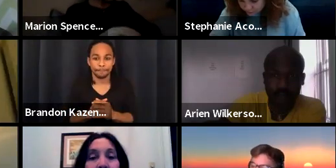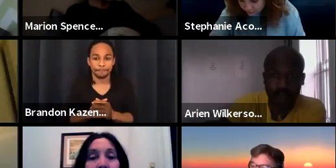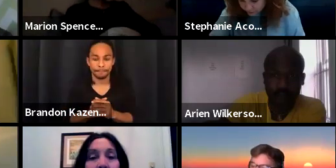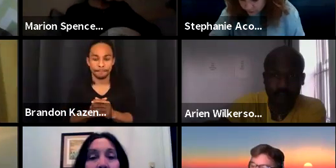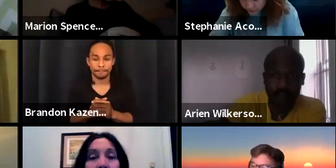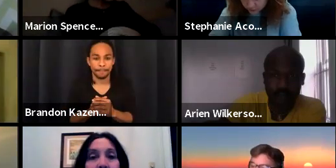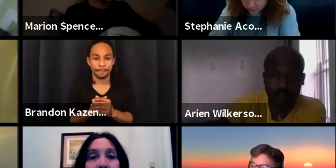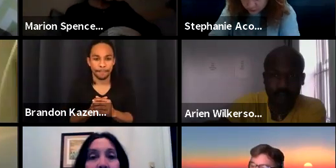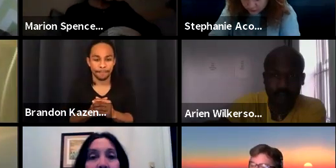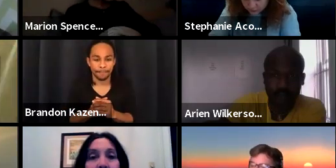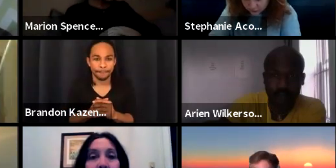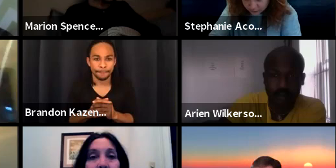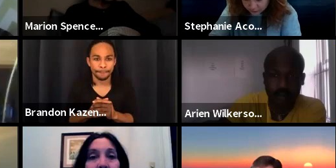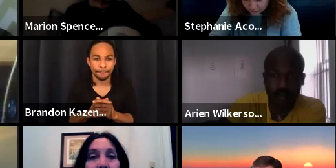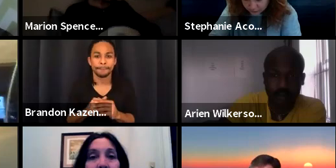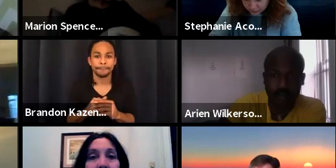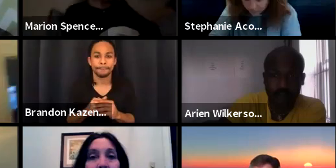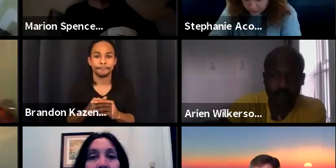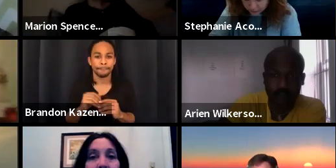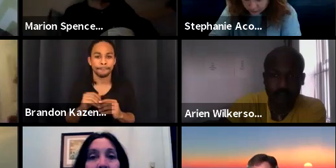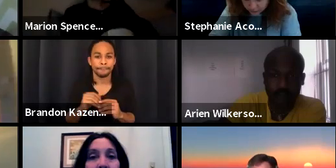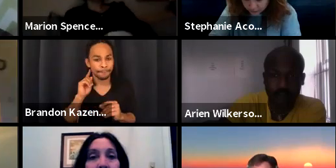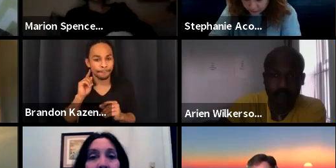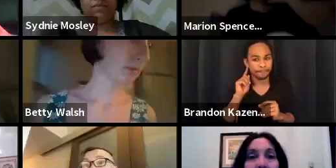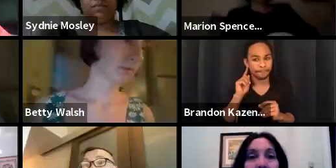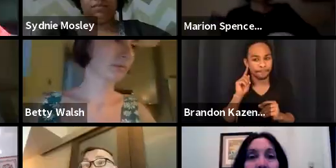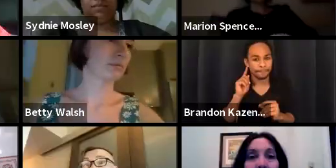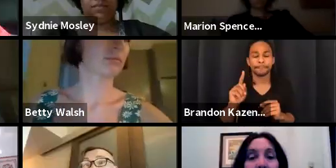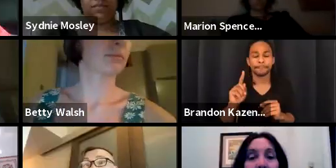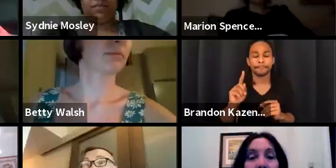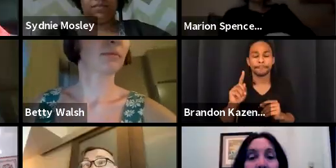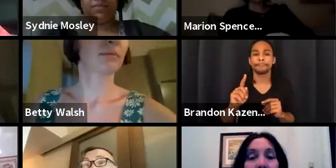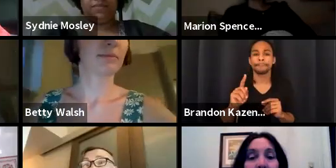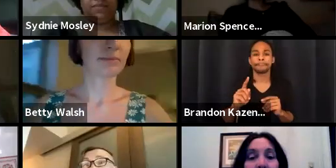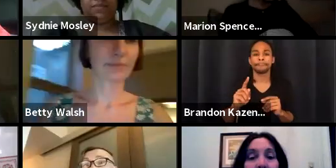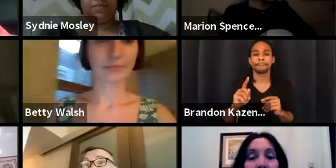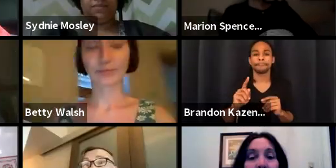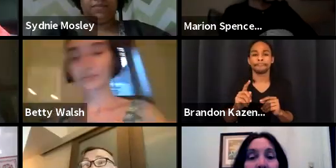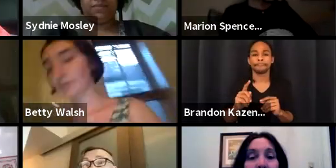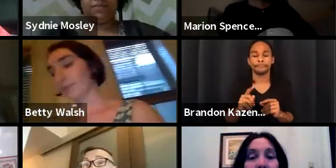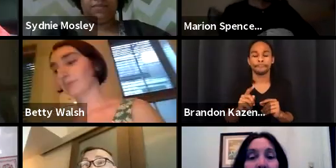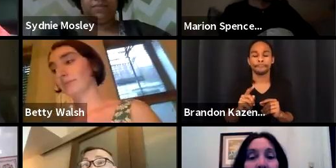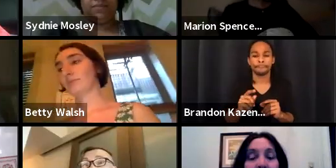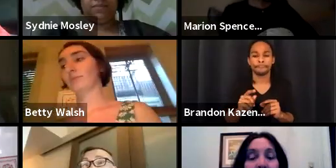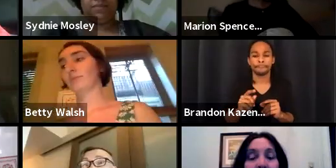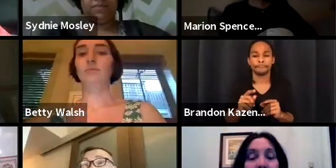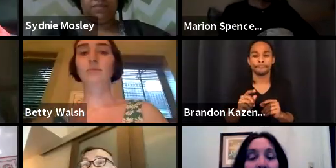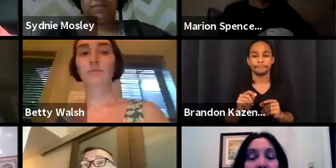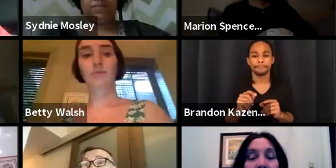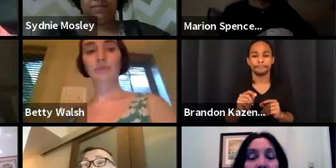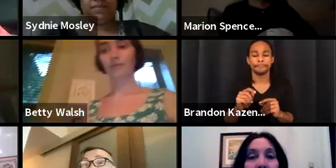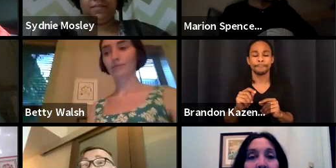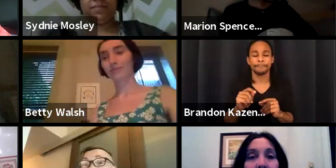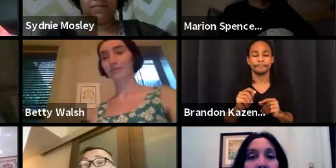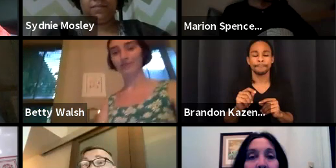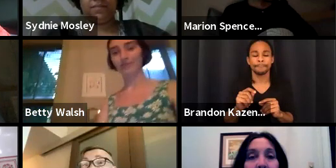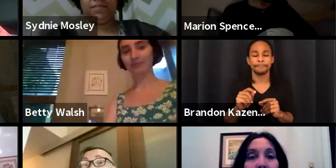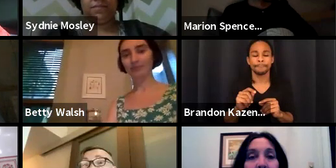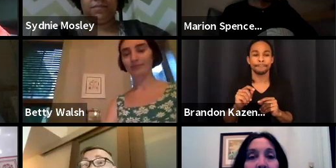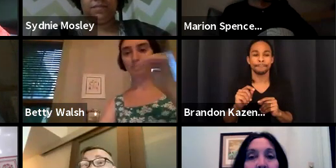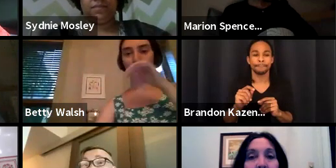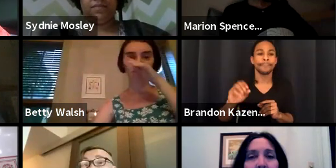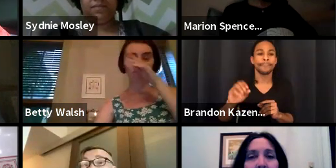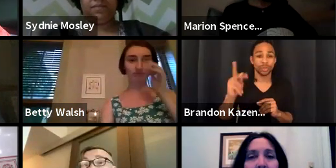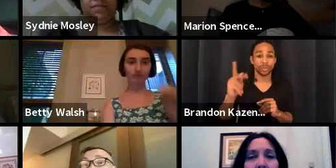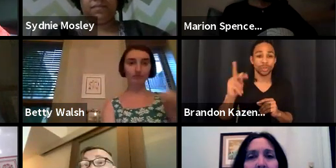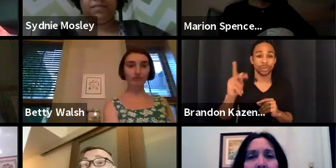oh, I'm scrolling furiously. My poor little computer is doing her best. This is from Sarah Lyons. And I hope I'm pronouncing your name correctly. Sada?